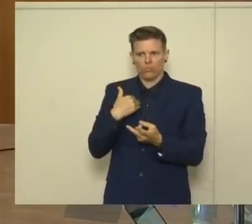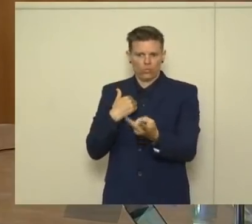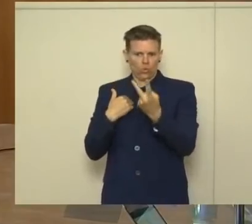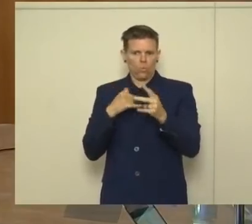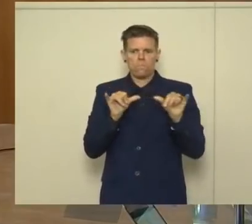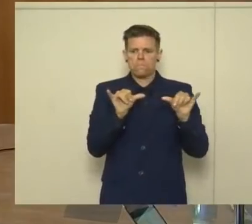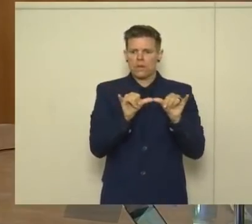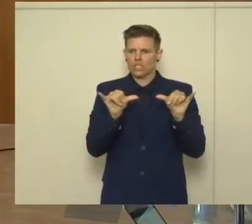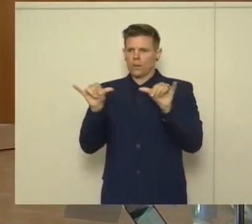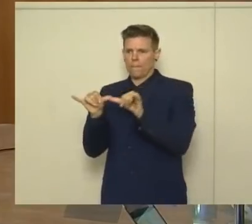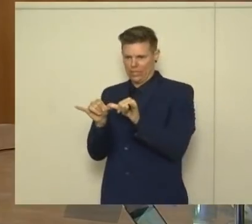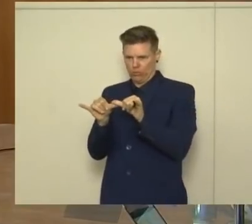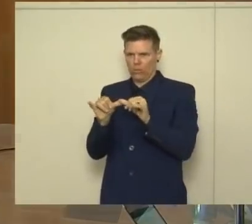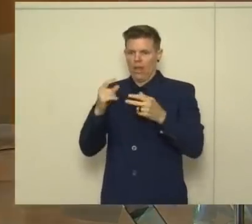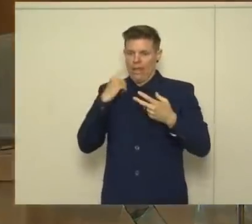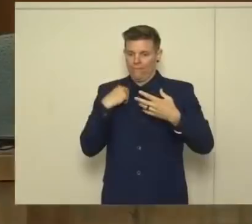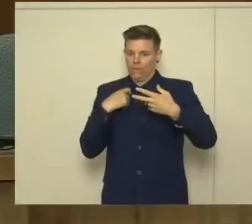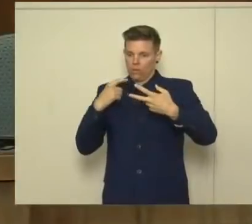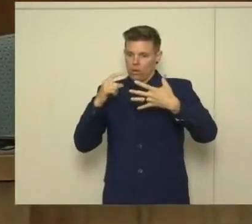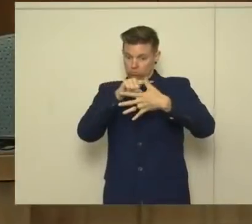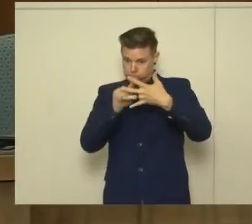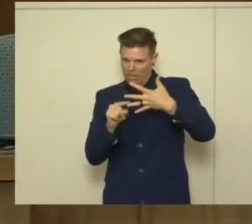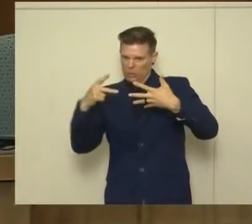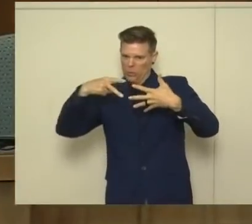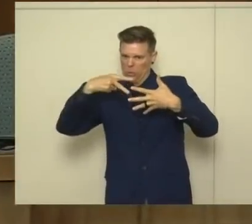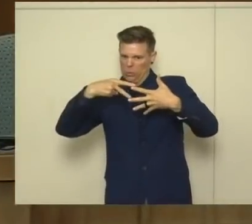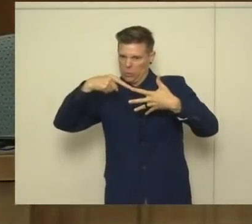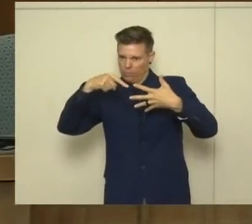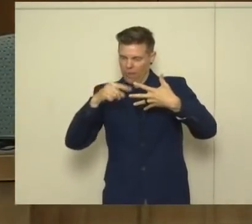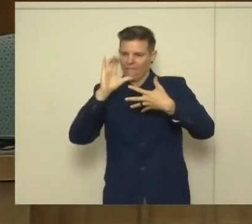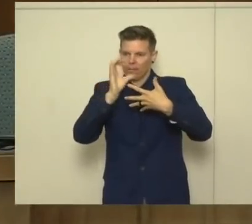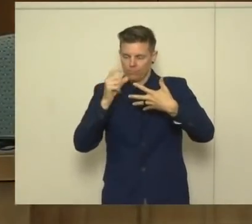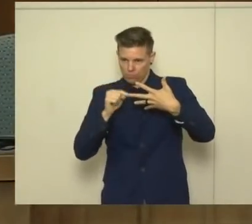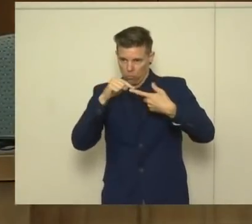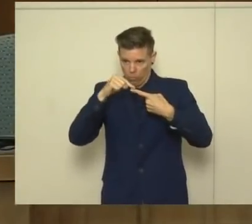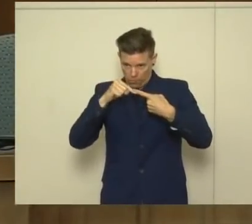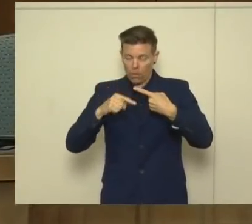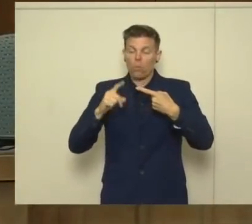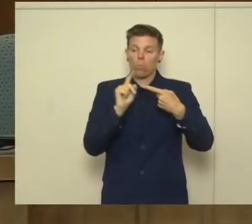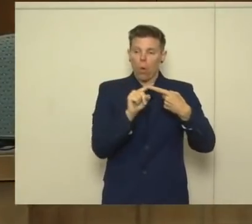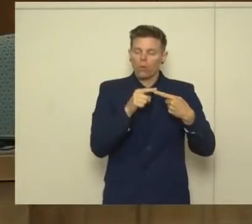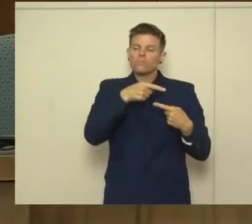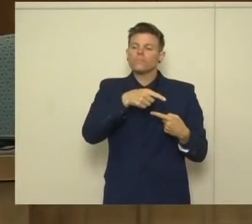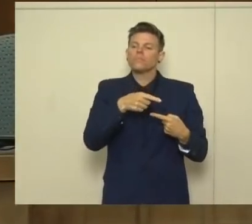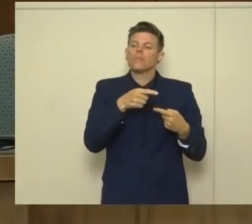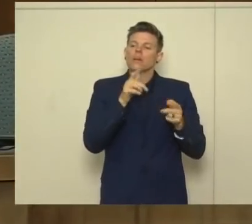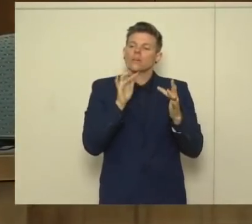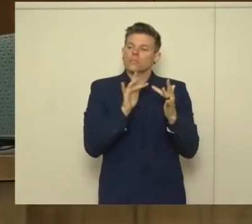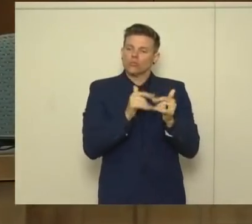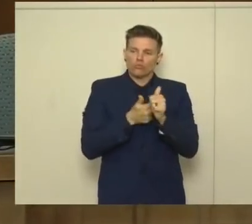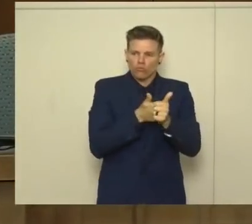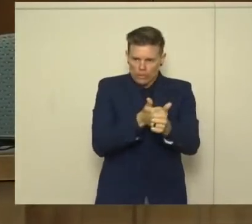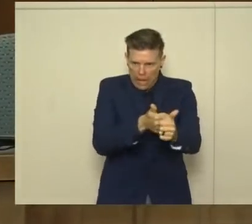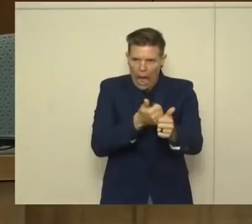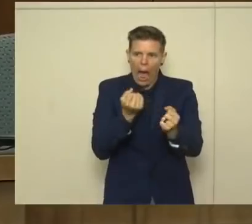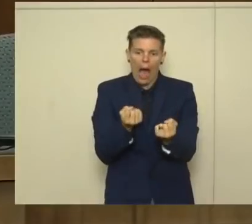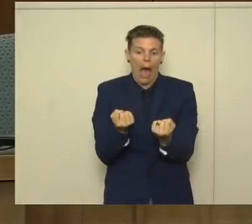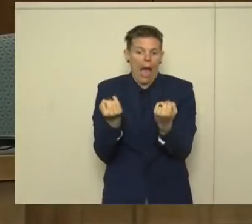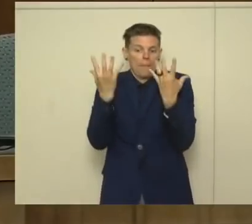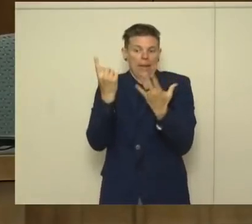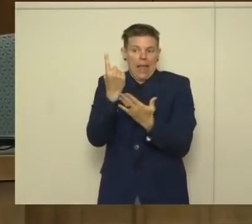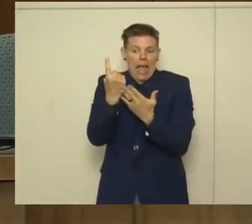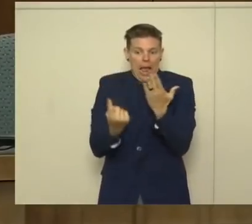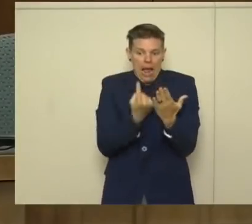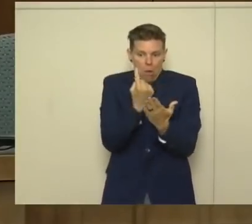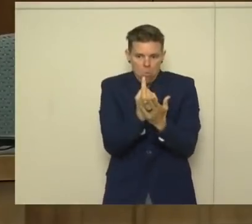this contact tracing criteria. The first is how long it takes us to get a hold of the case. Now that's automatically